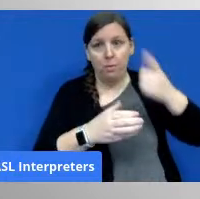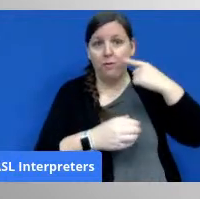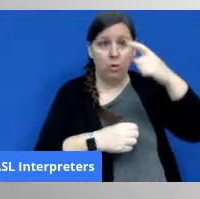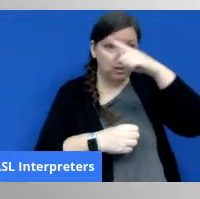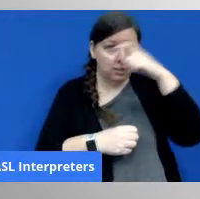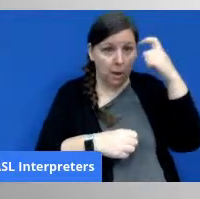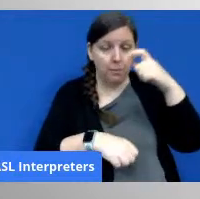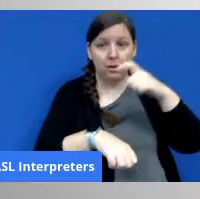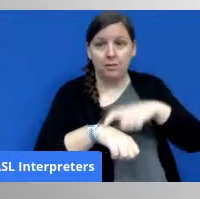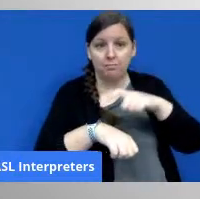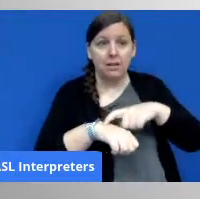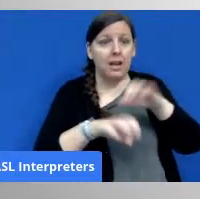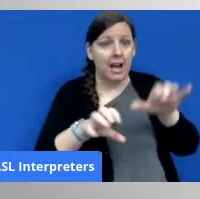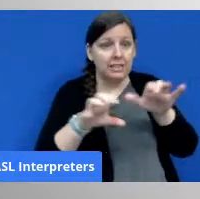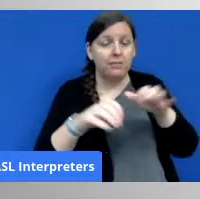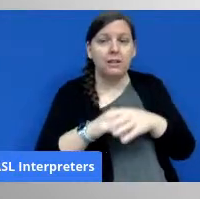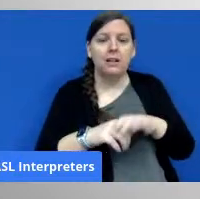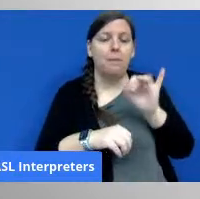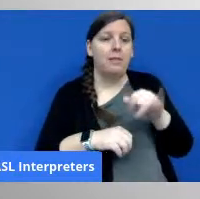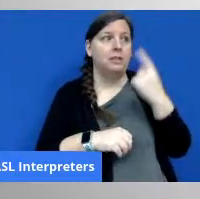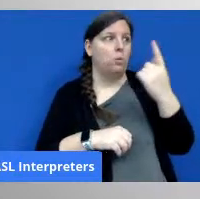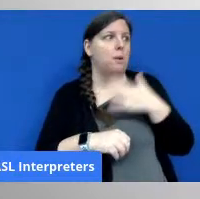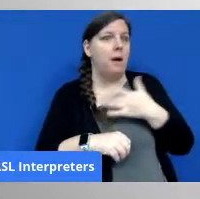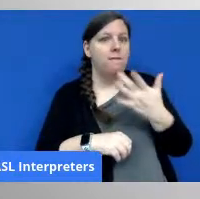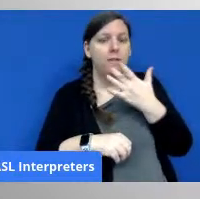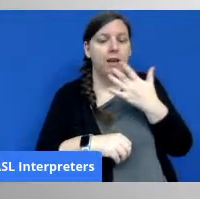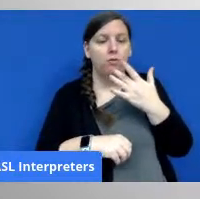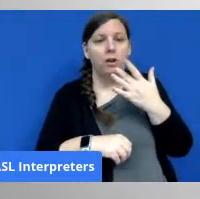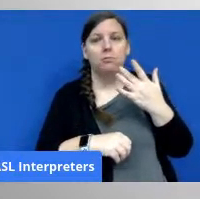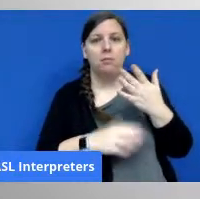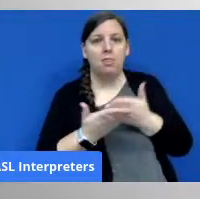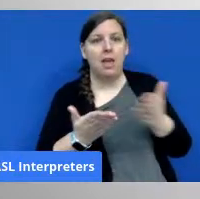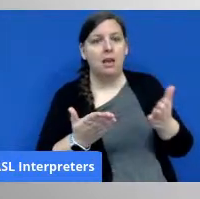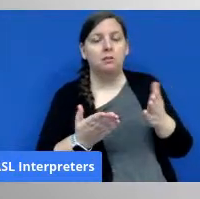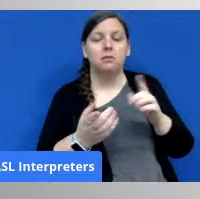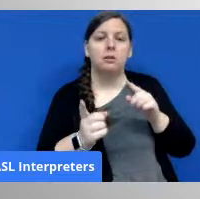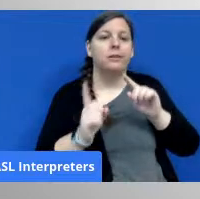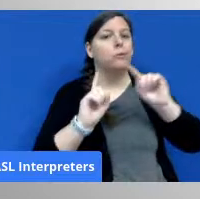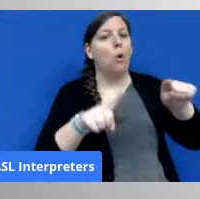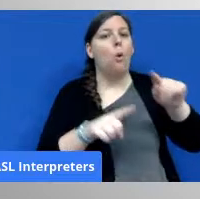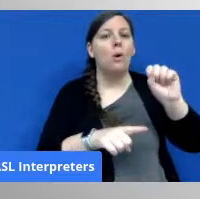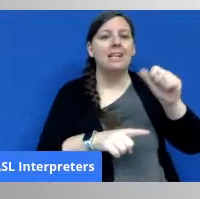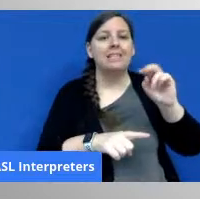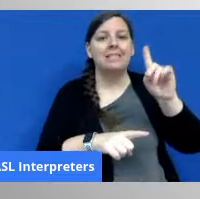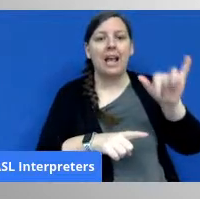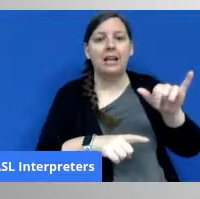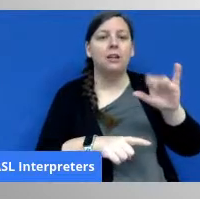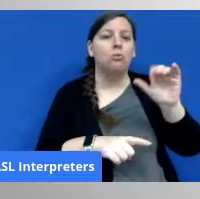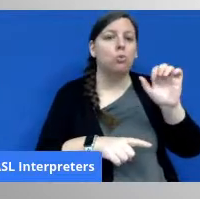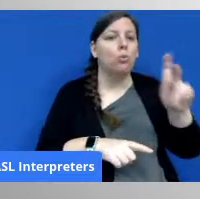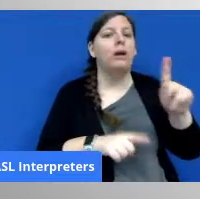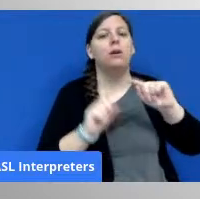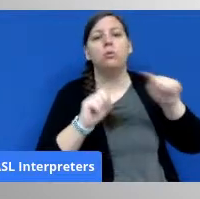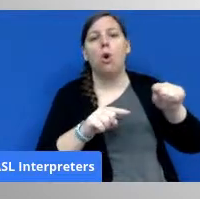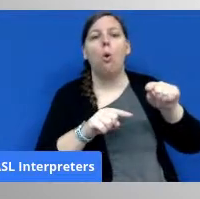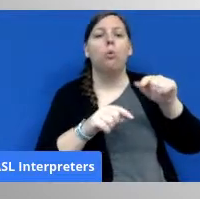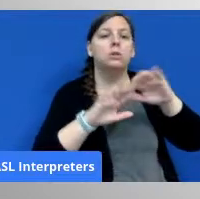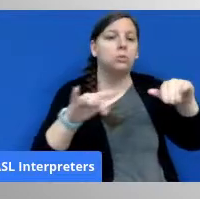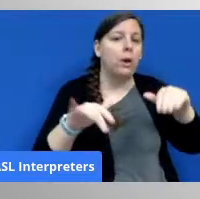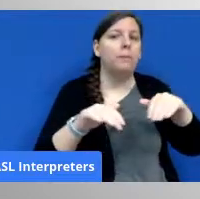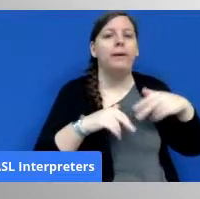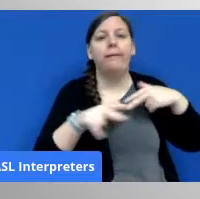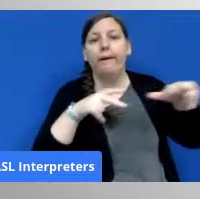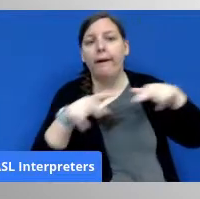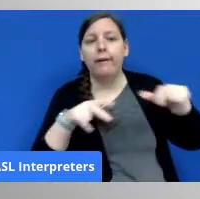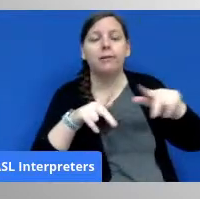my favorite things to do is to go out to Sandy Creek and just hike in the trails and slip into the water. But